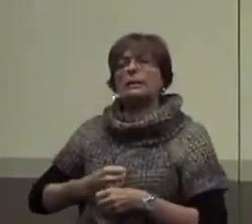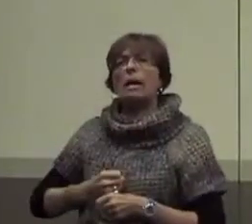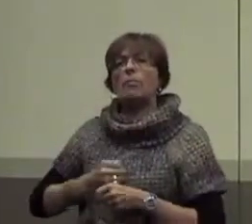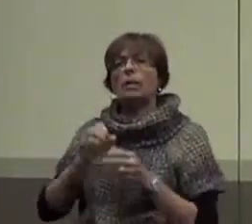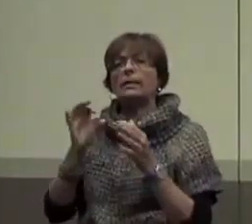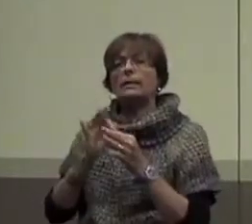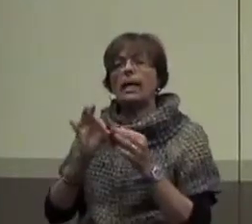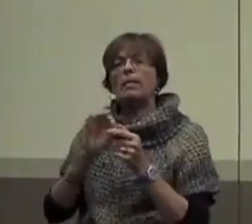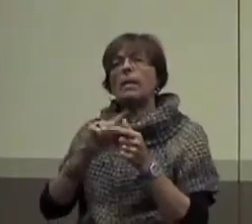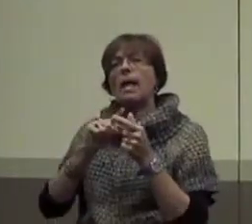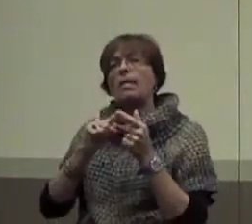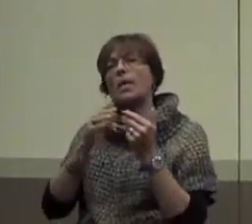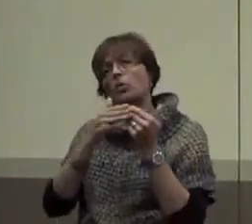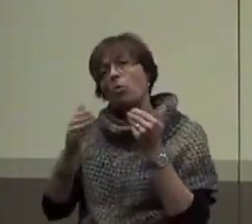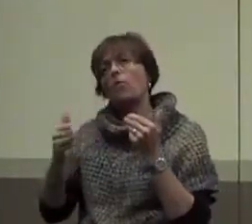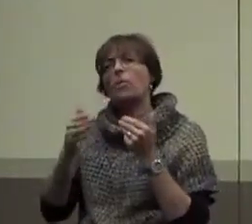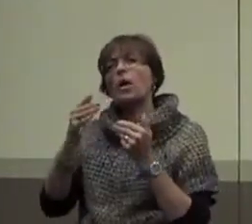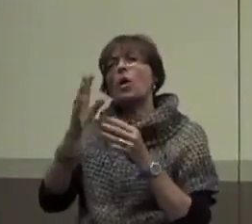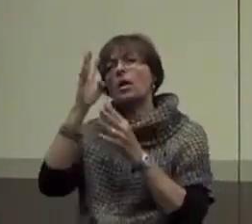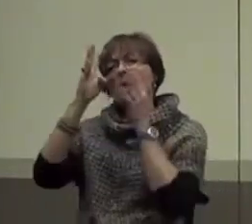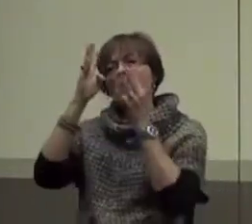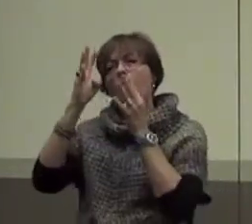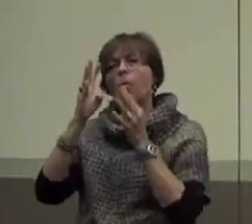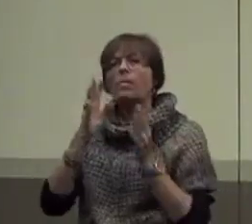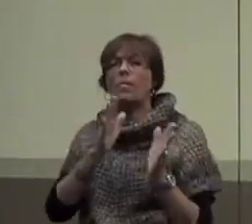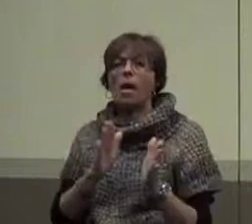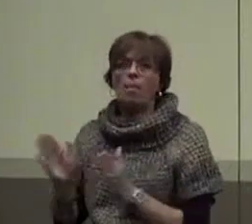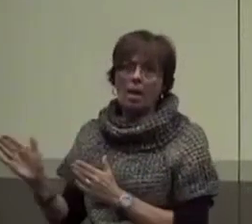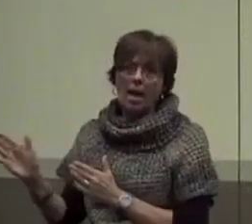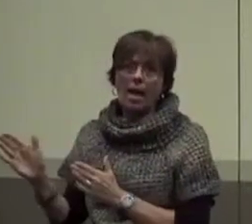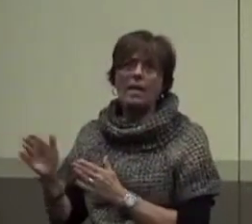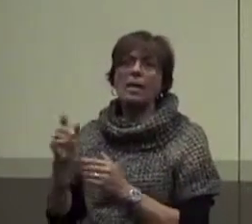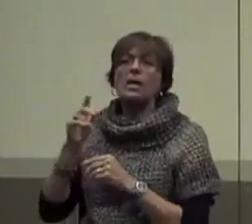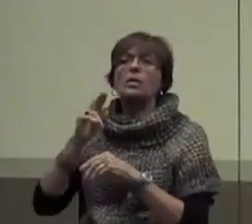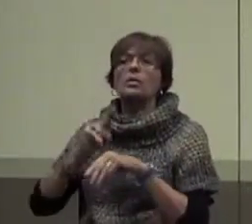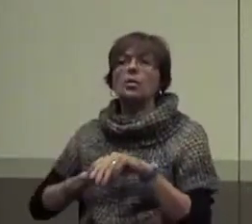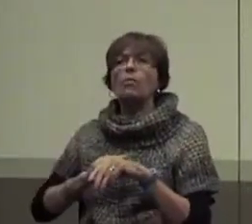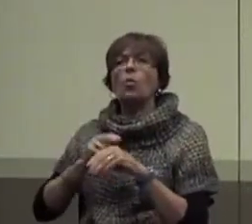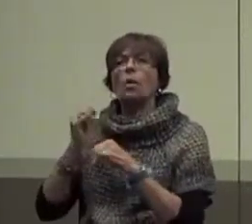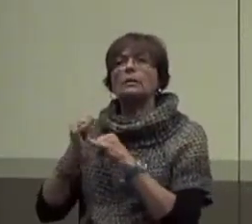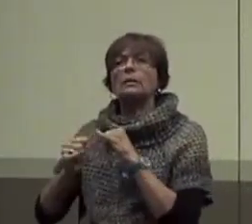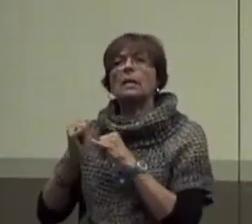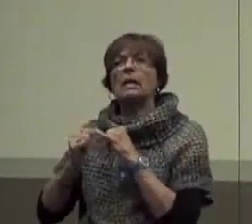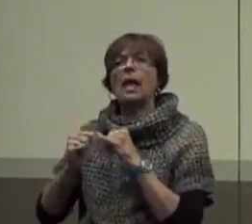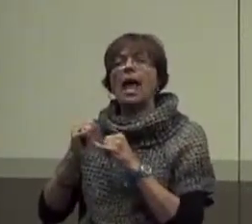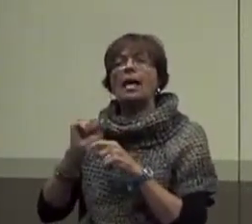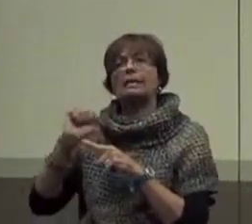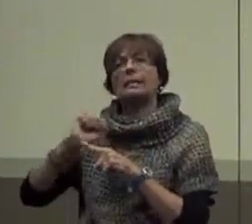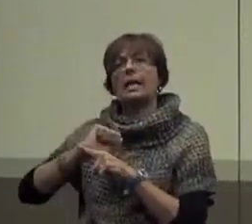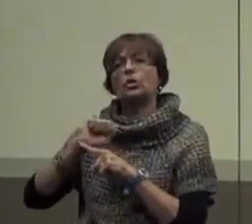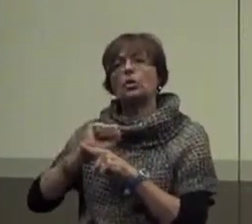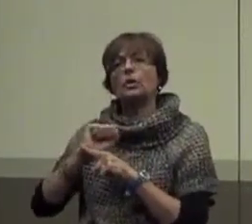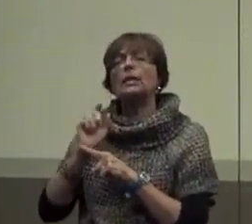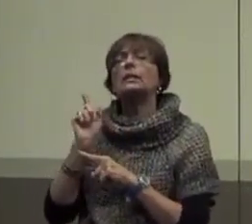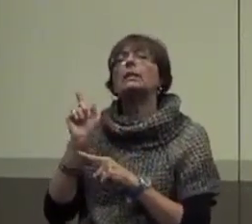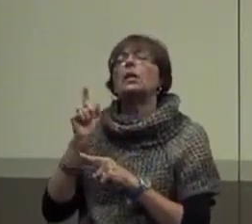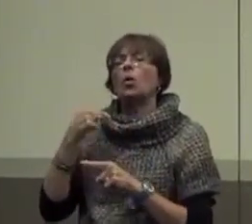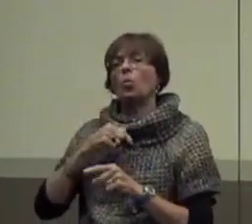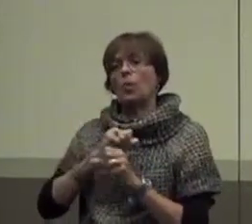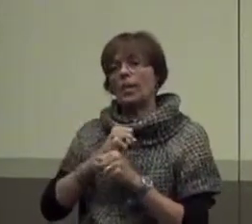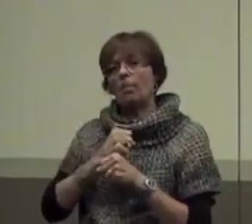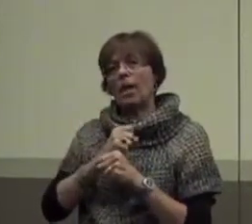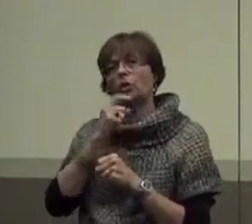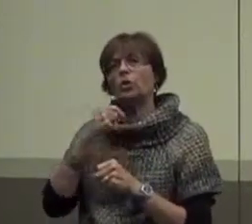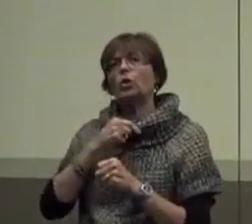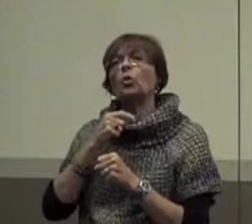and then we're going to go from there, and we're going to come up with a plan. And so, of course, the last session here, we make sure